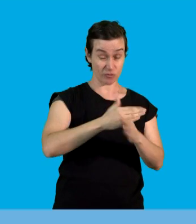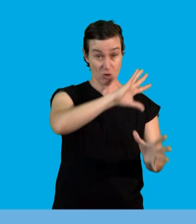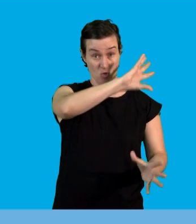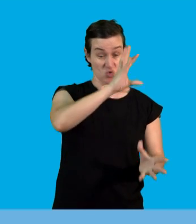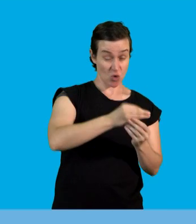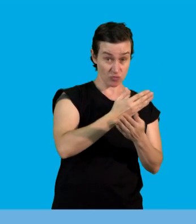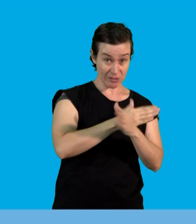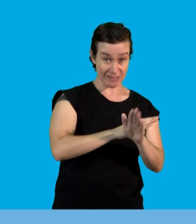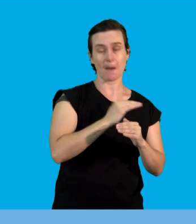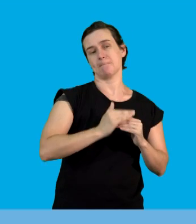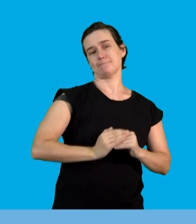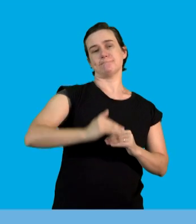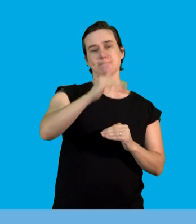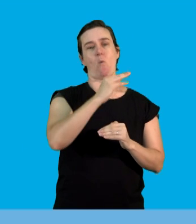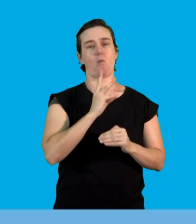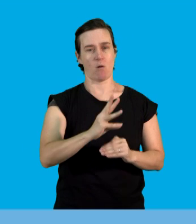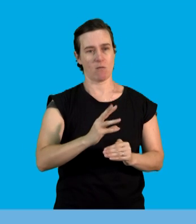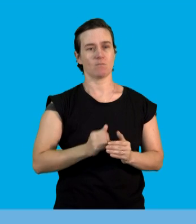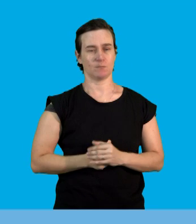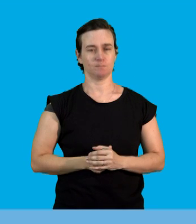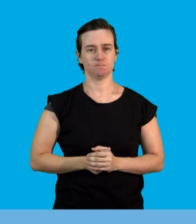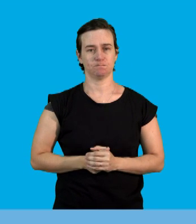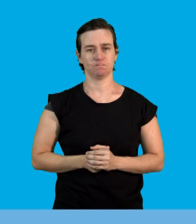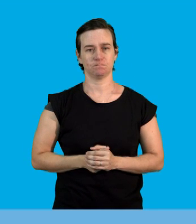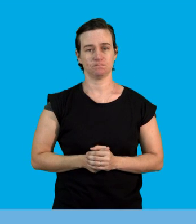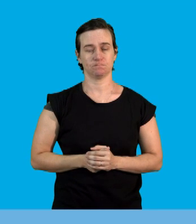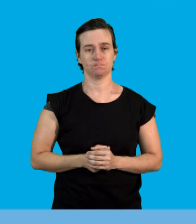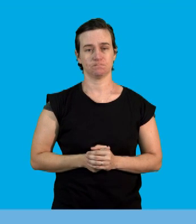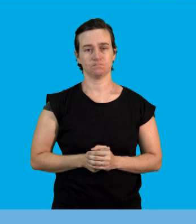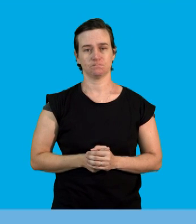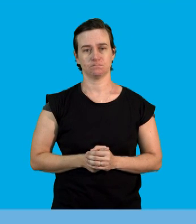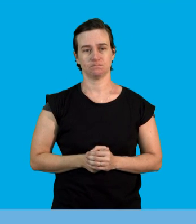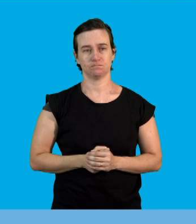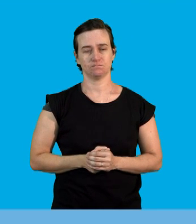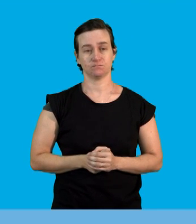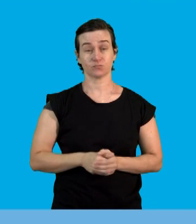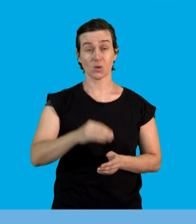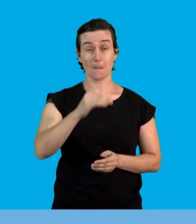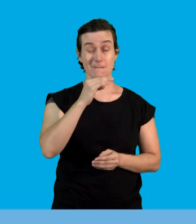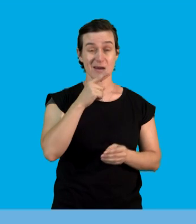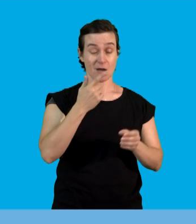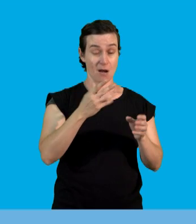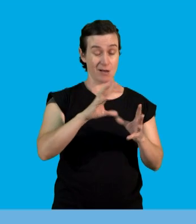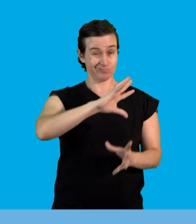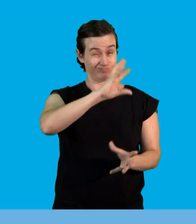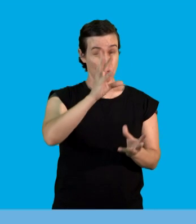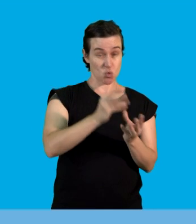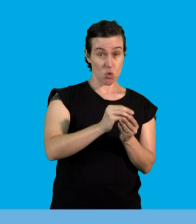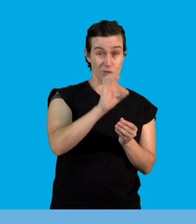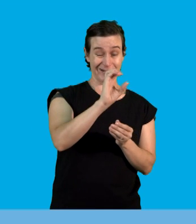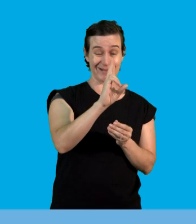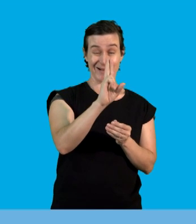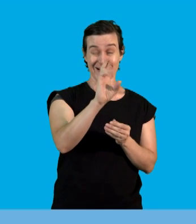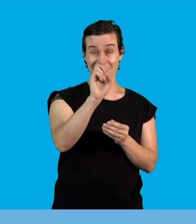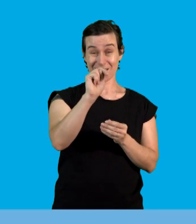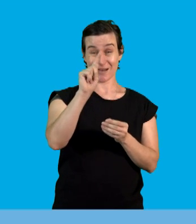series, the resistance of the circuit is going to be increased. Therefore, the main current strength